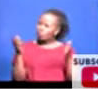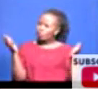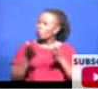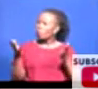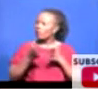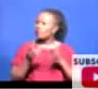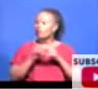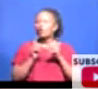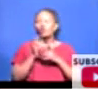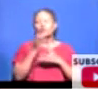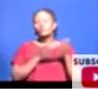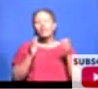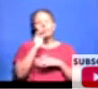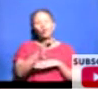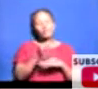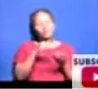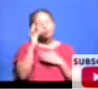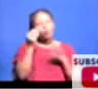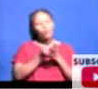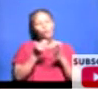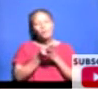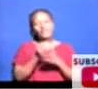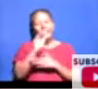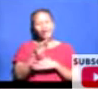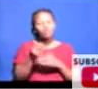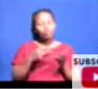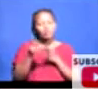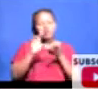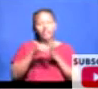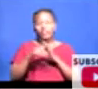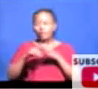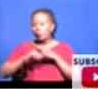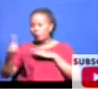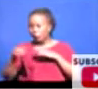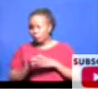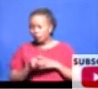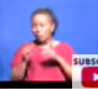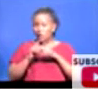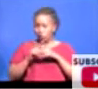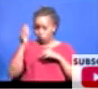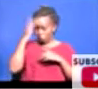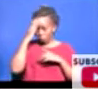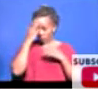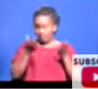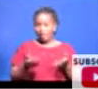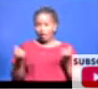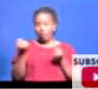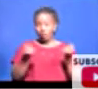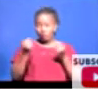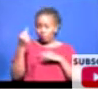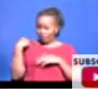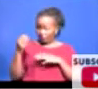of money to individuals who have since vanished. And because they know that the number plates have been changed and so on, they cannot trace